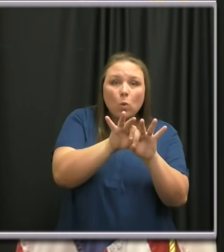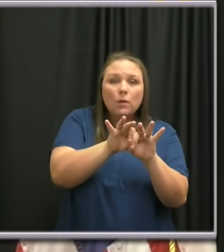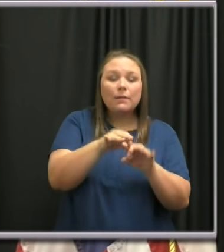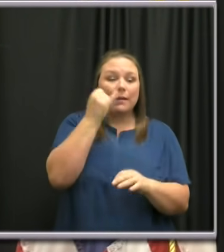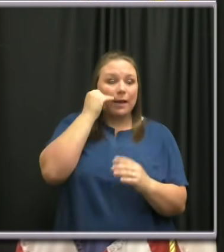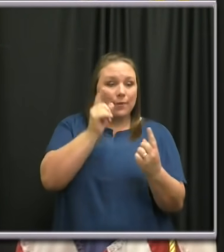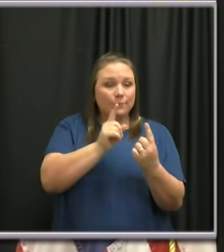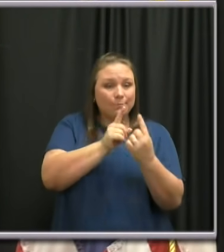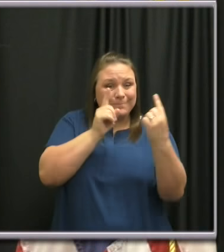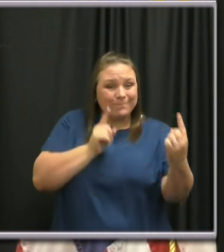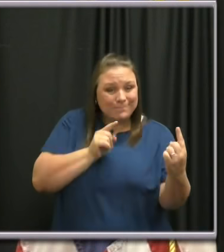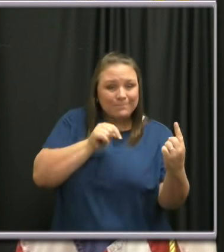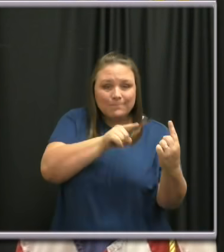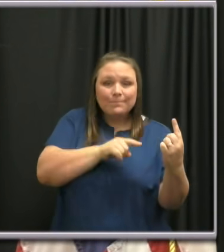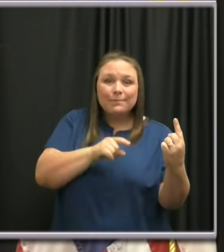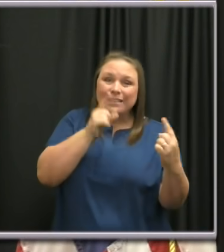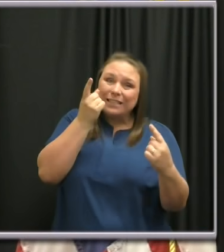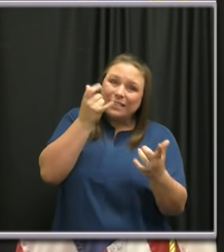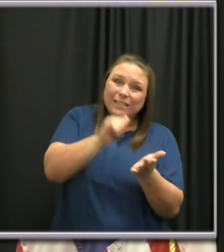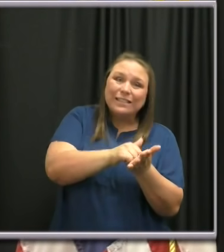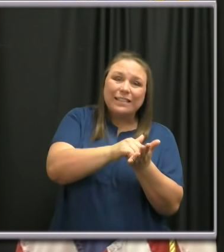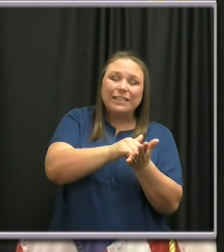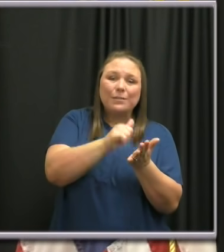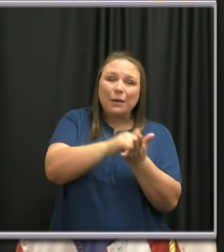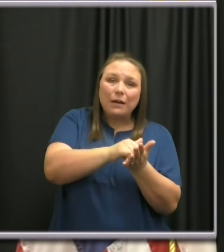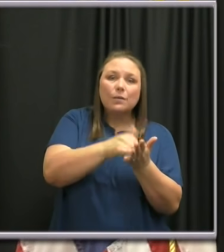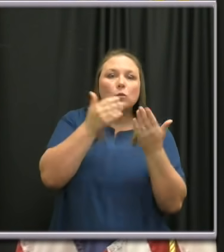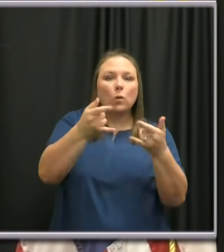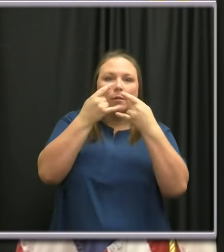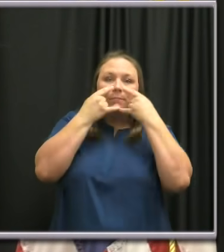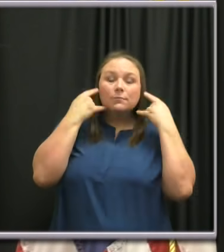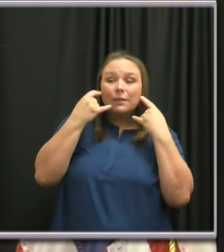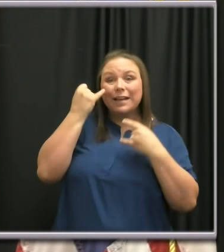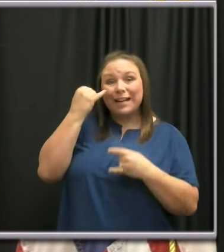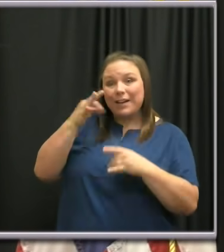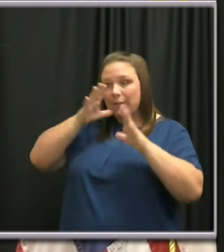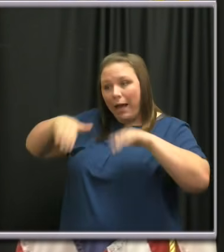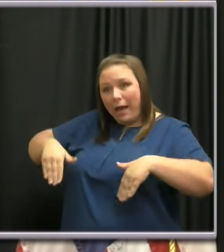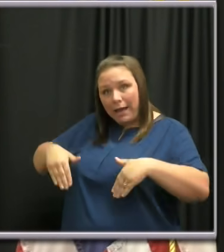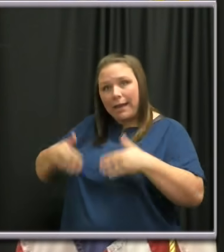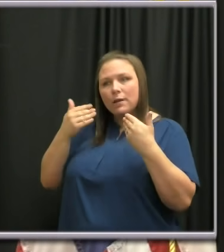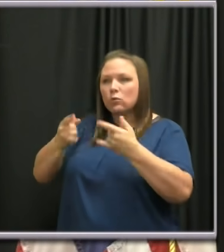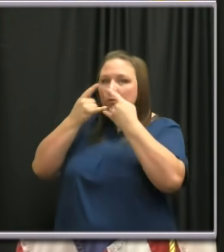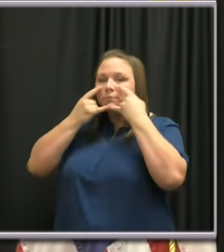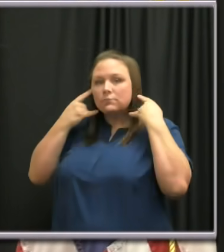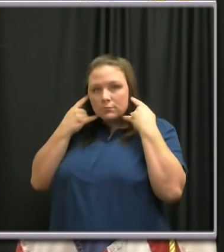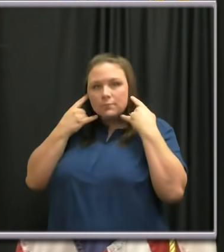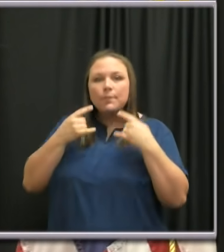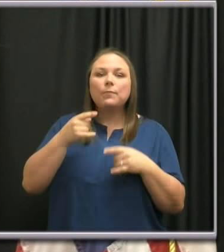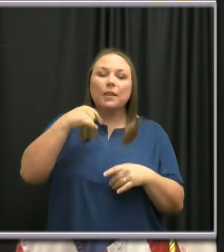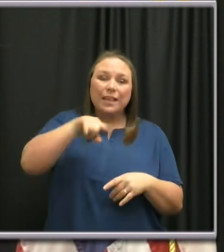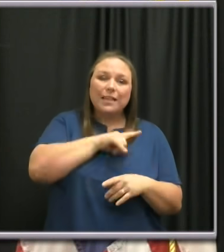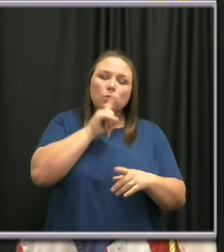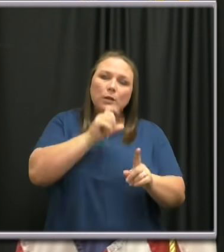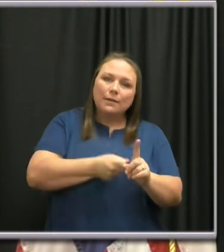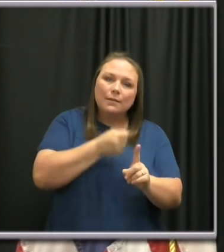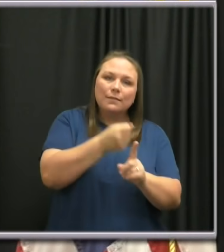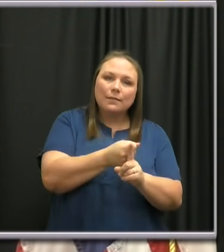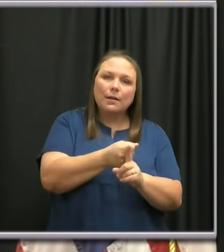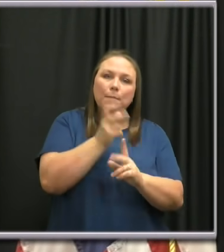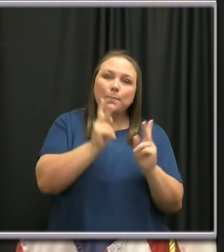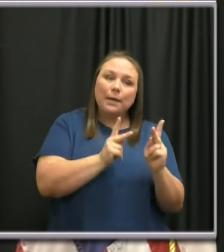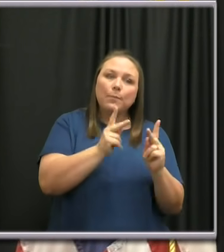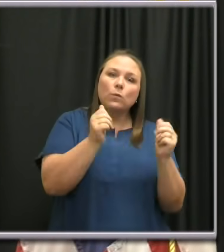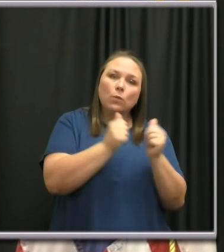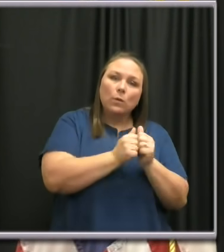covering in public if you haven't been, then please start. This virus affects the elderly and those with medical conditions the most.